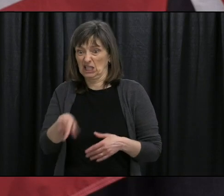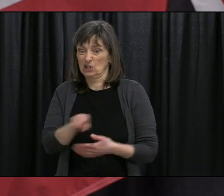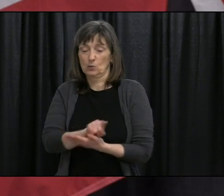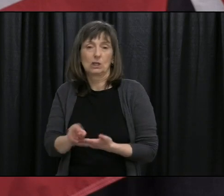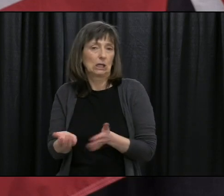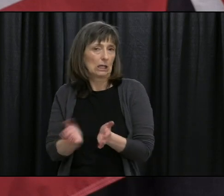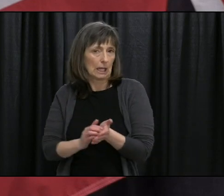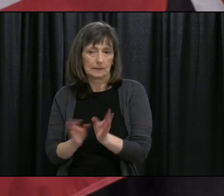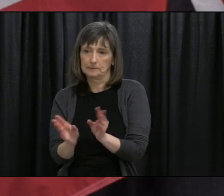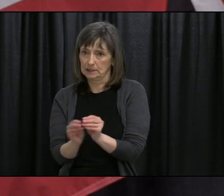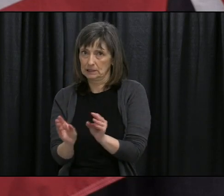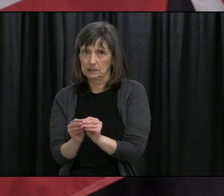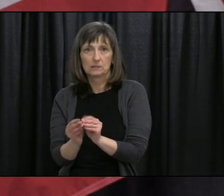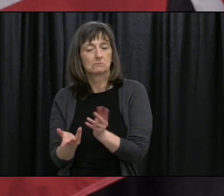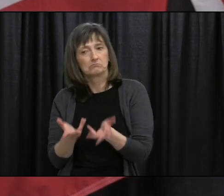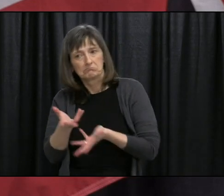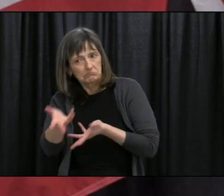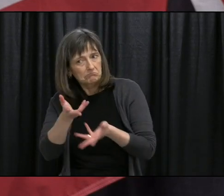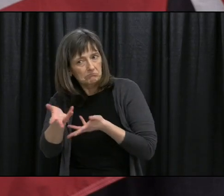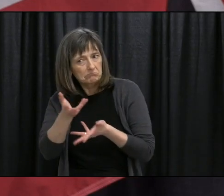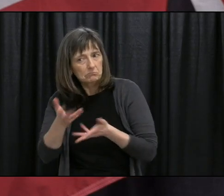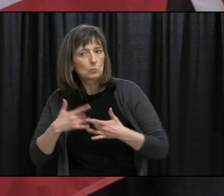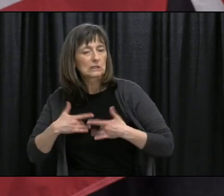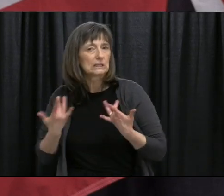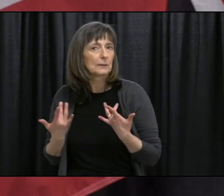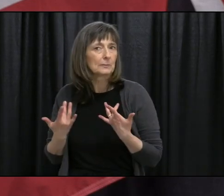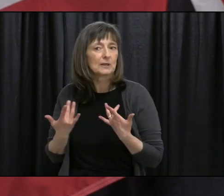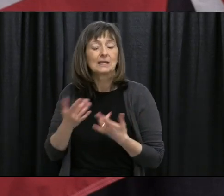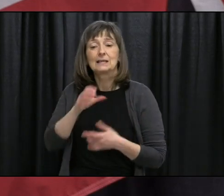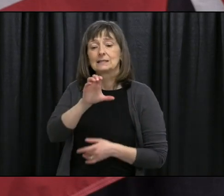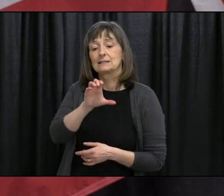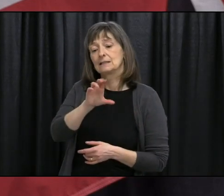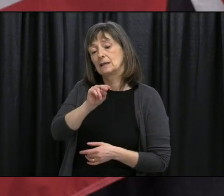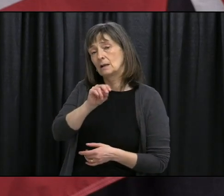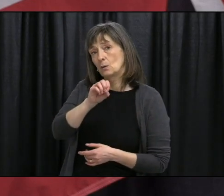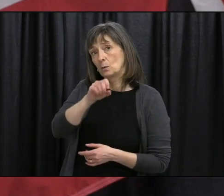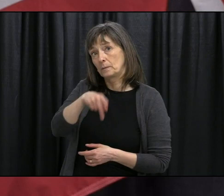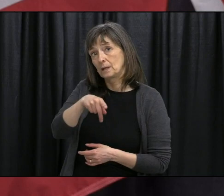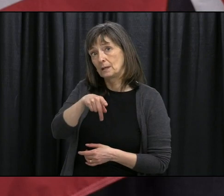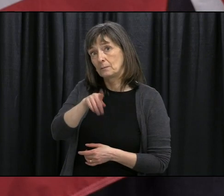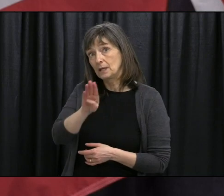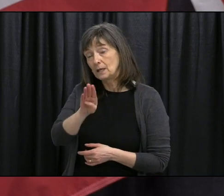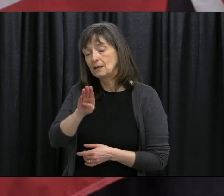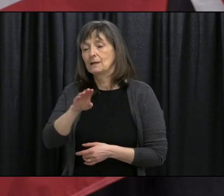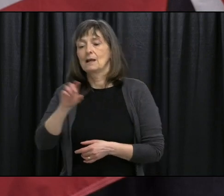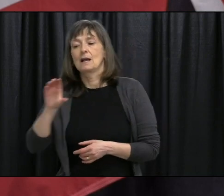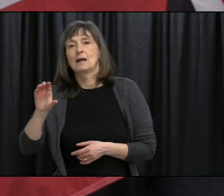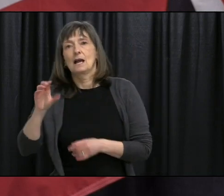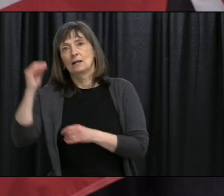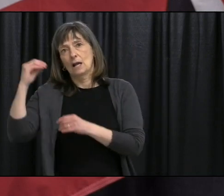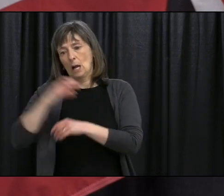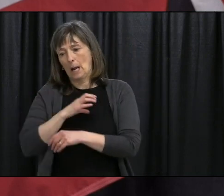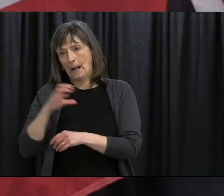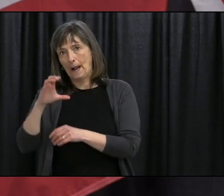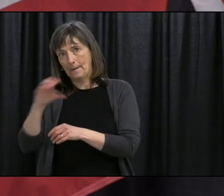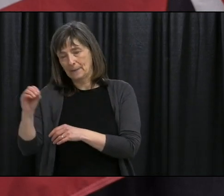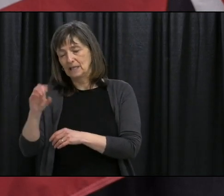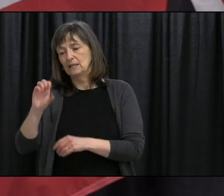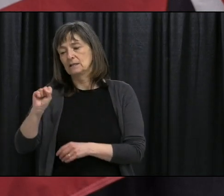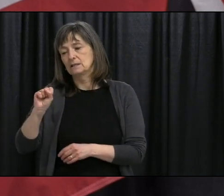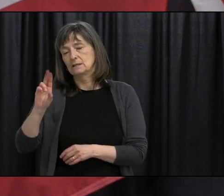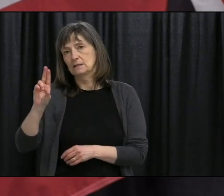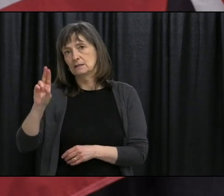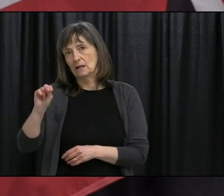over to, get a better understanding of what's happening between CNOPB and Suncor. Of course, our desire is to work with